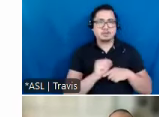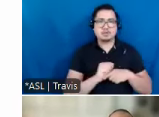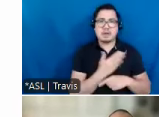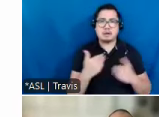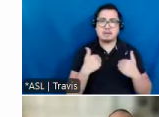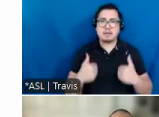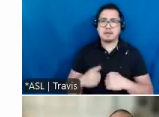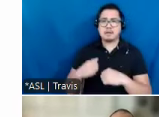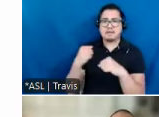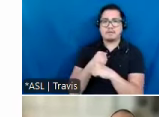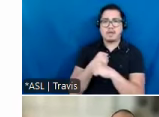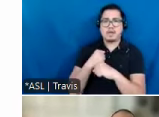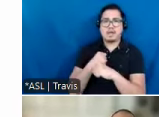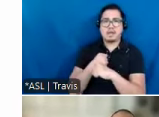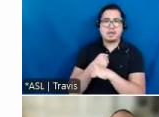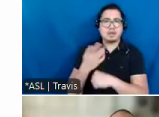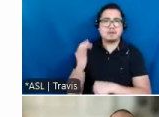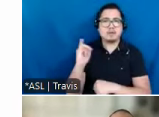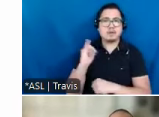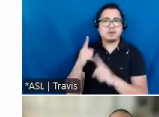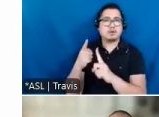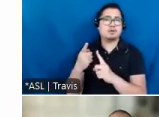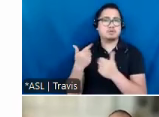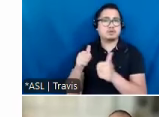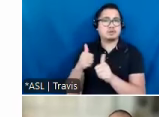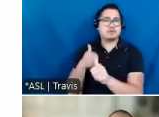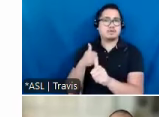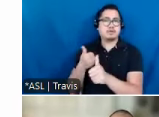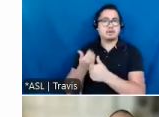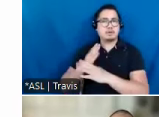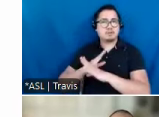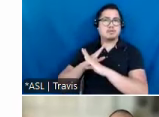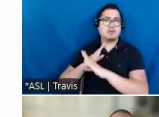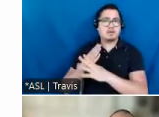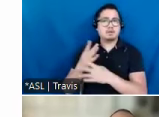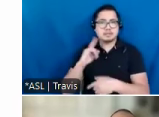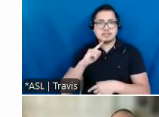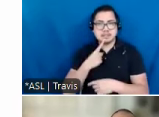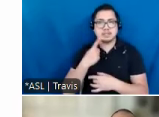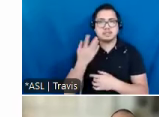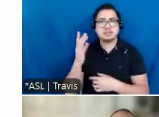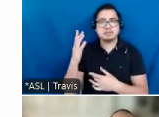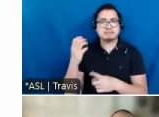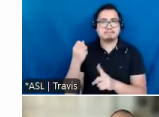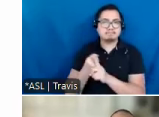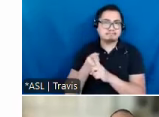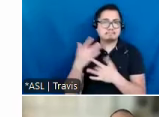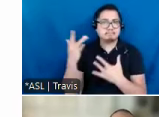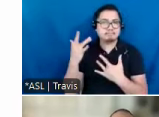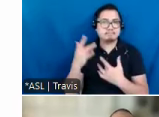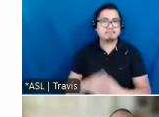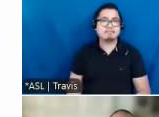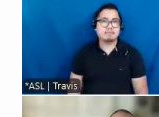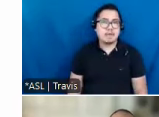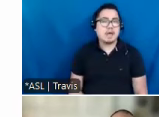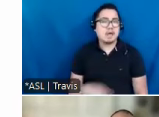infections to prevent severe complications and health impacts like long COVID. So I'd like to spend a few moments talking about some